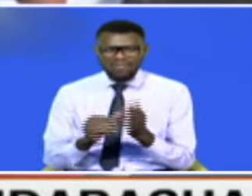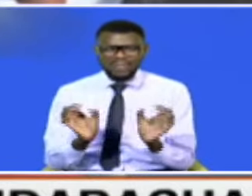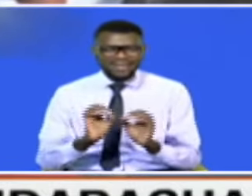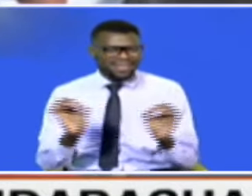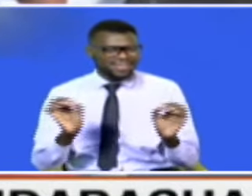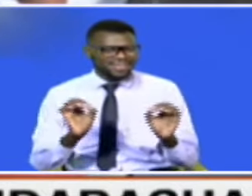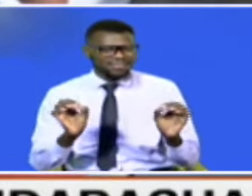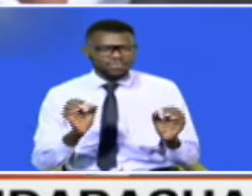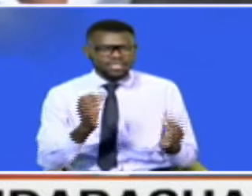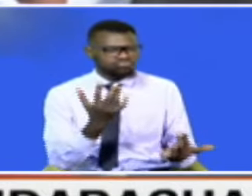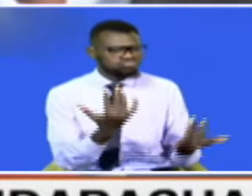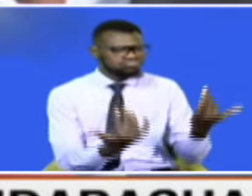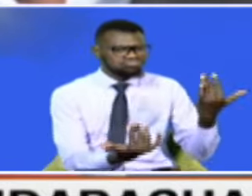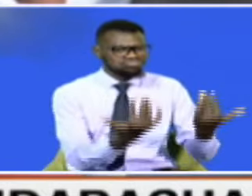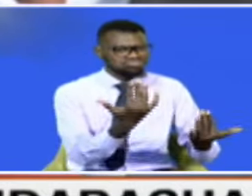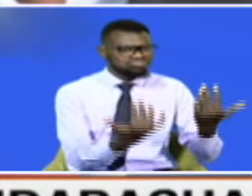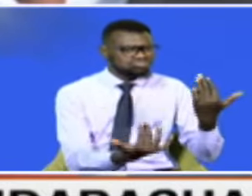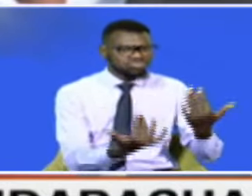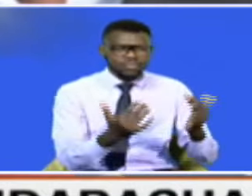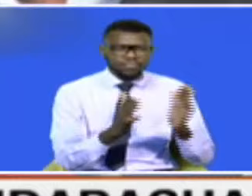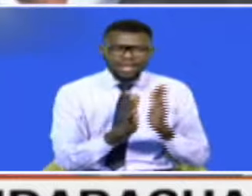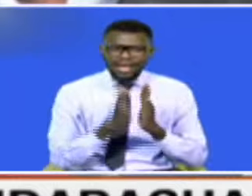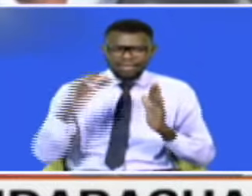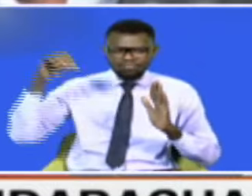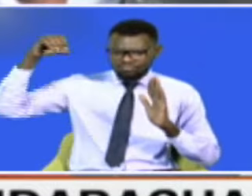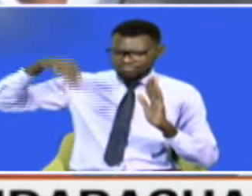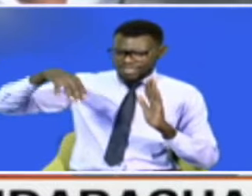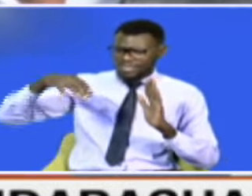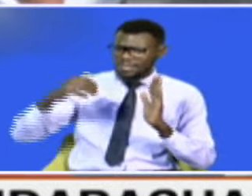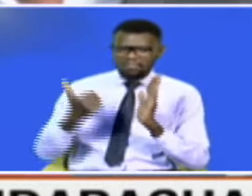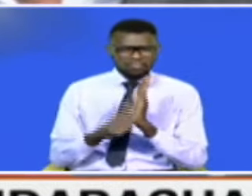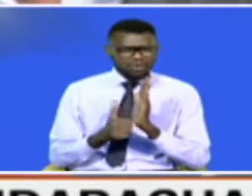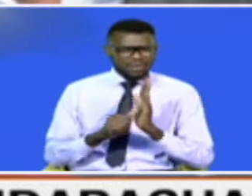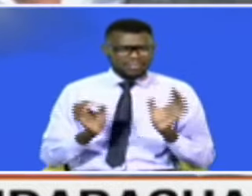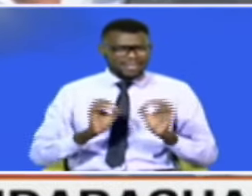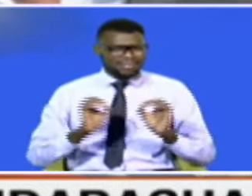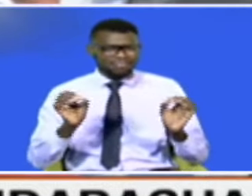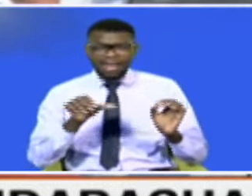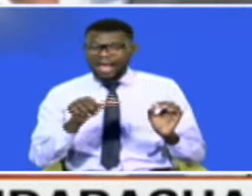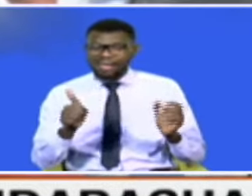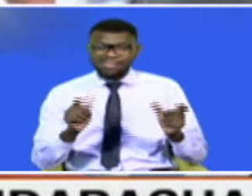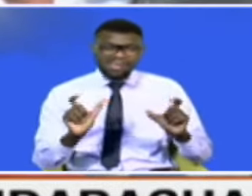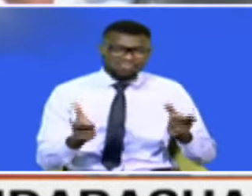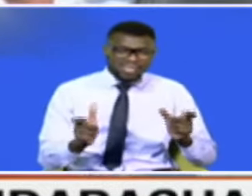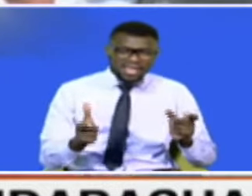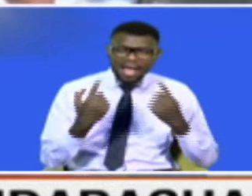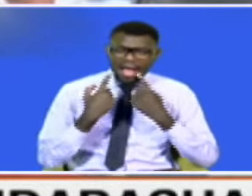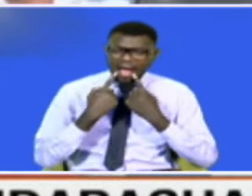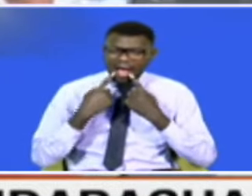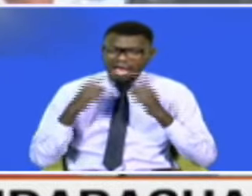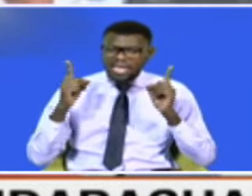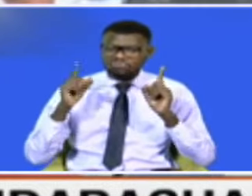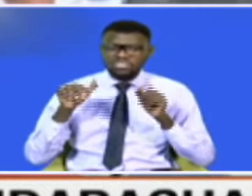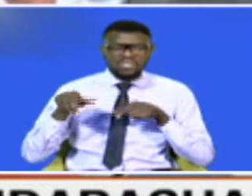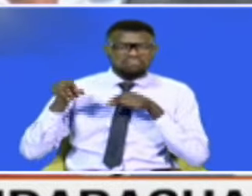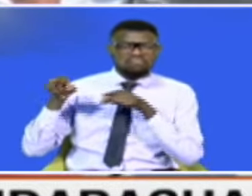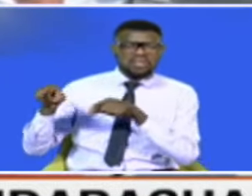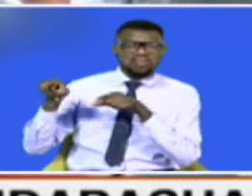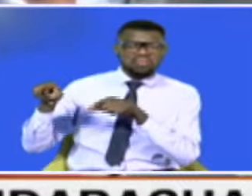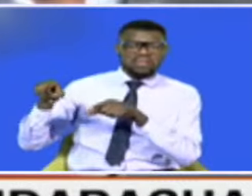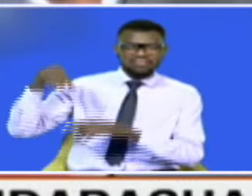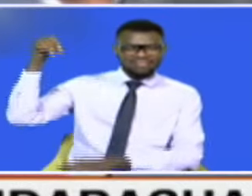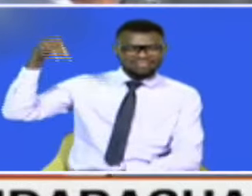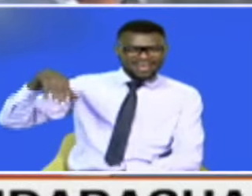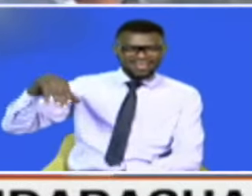the cause of the fire and the fault on our network as alleged in a section of the media reports. The company will continue to